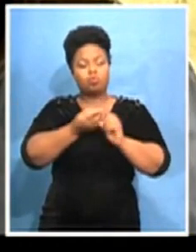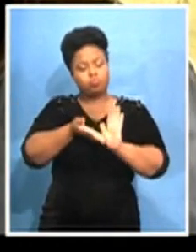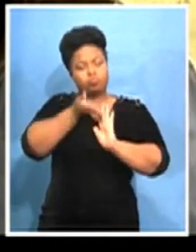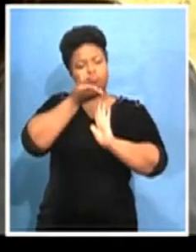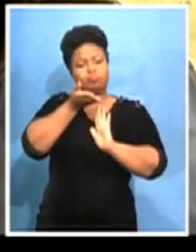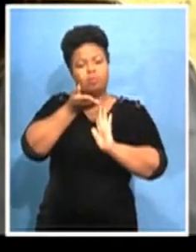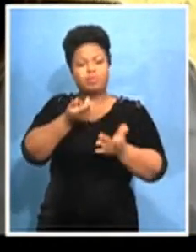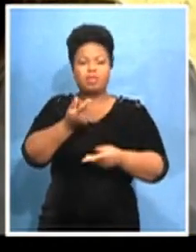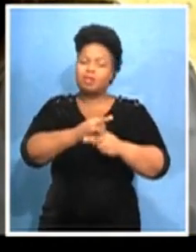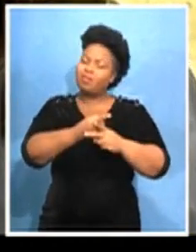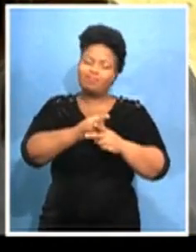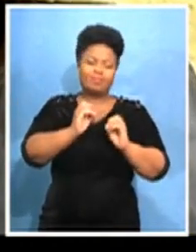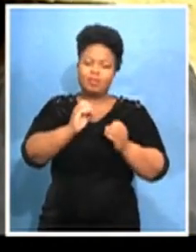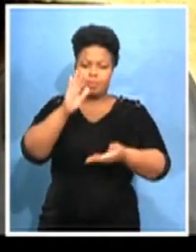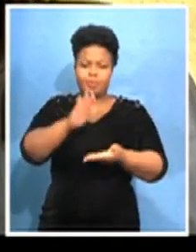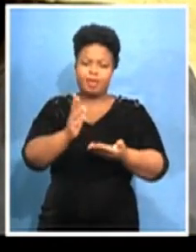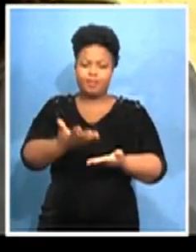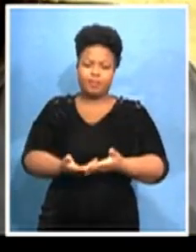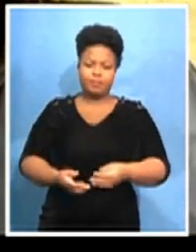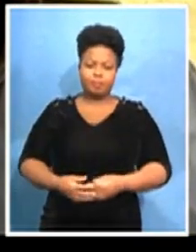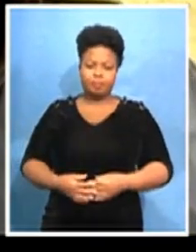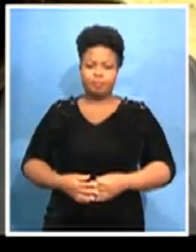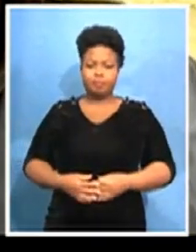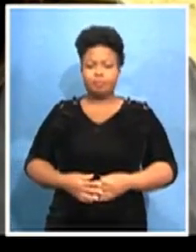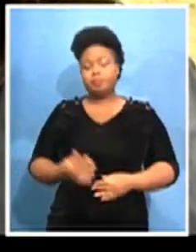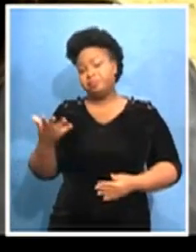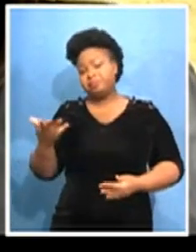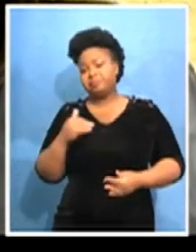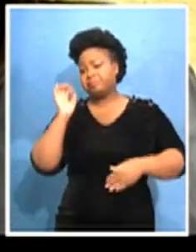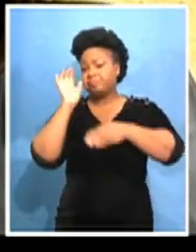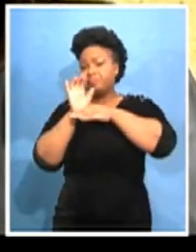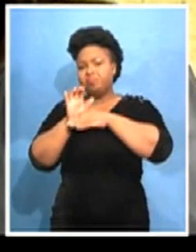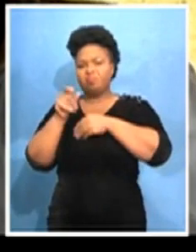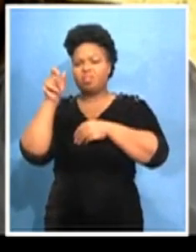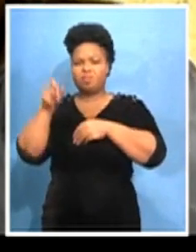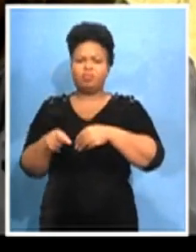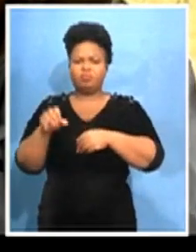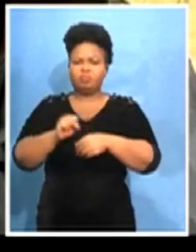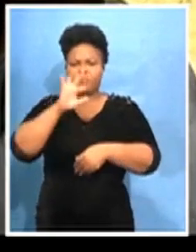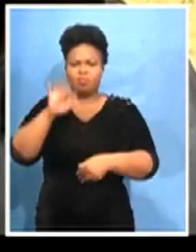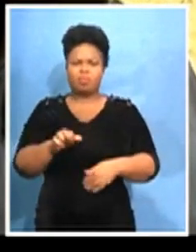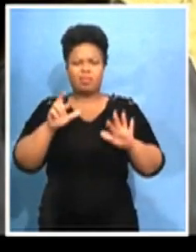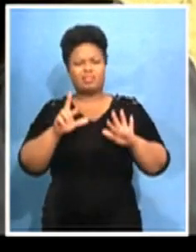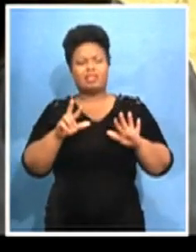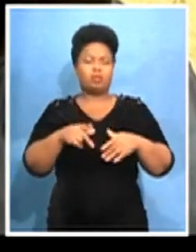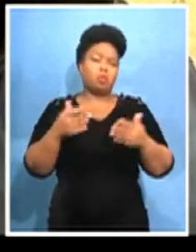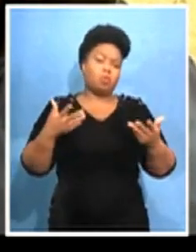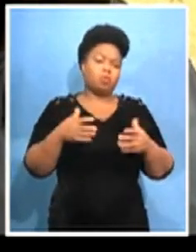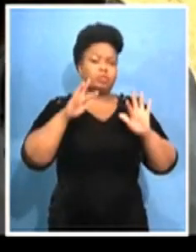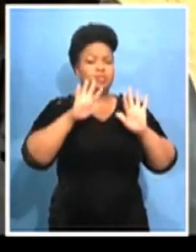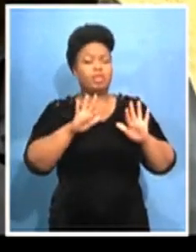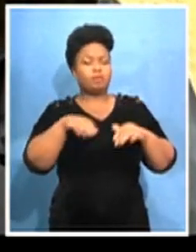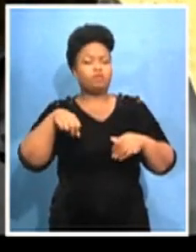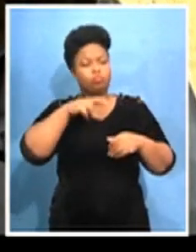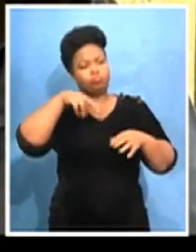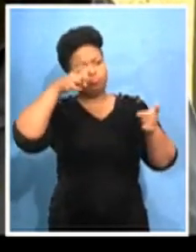can easily visit South Africa on 8 trips or 10 hunting trips to hunt all these different species.